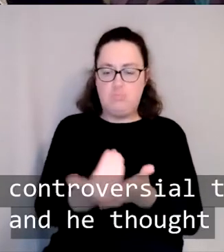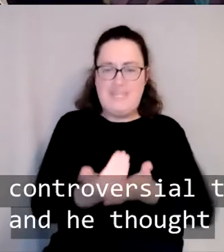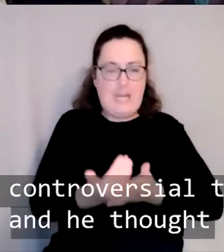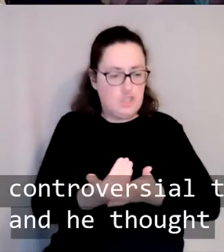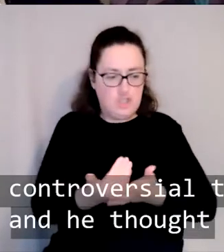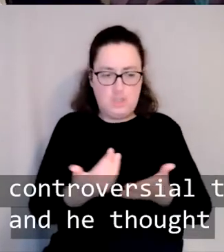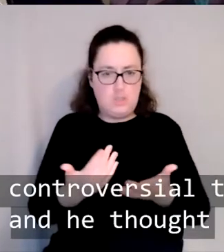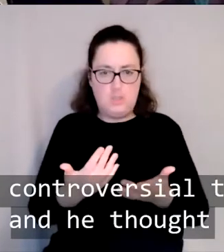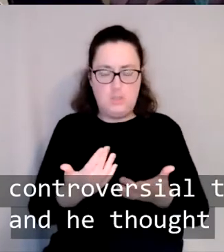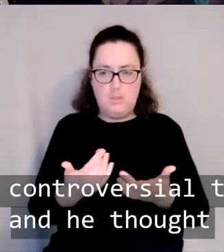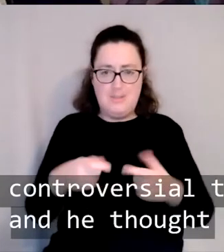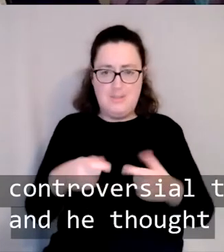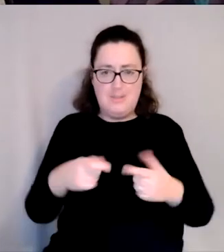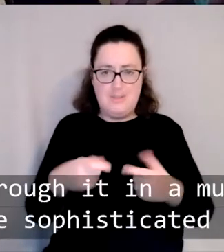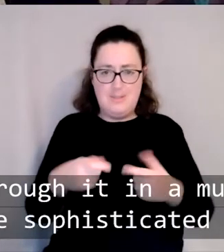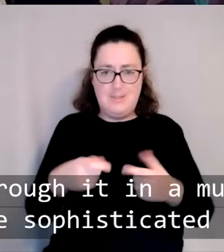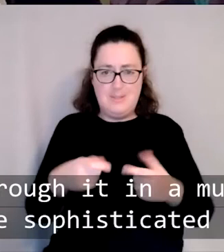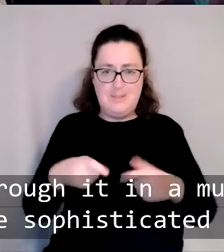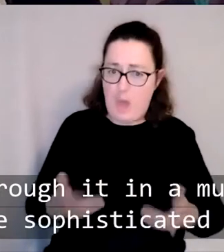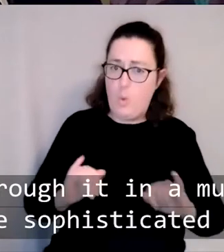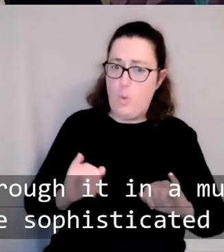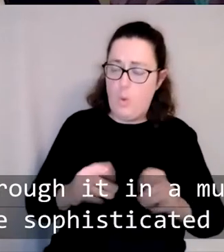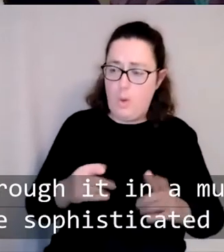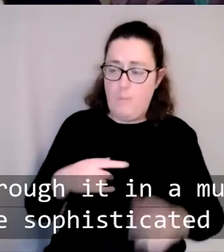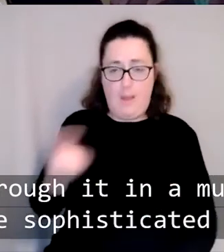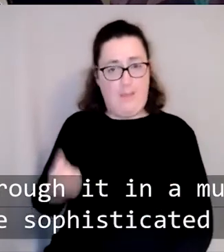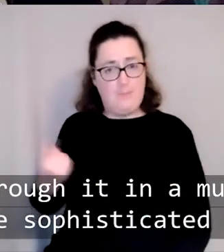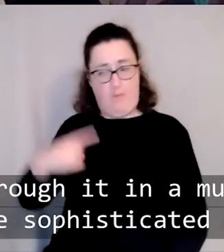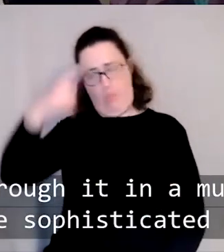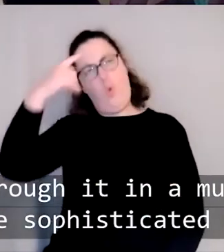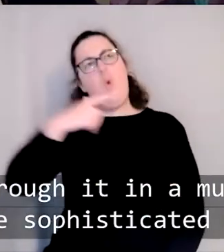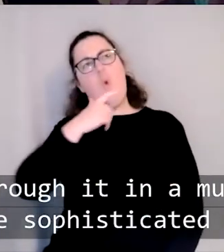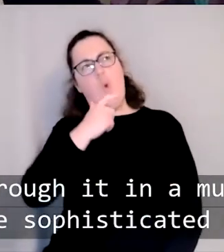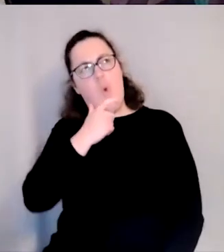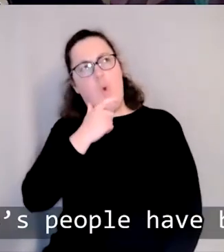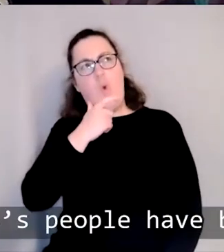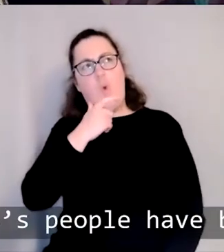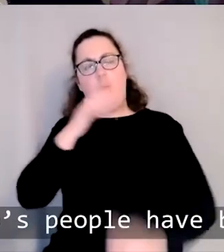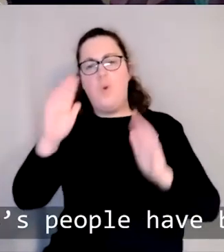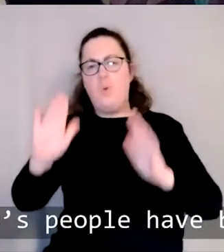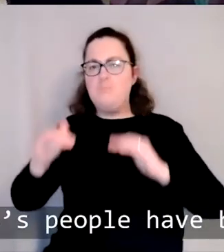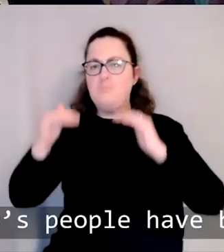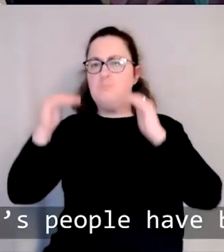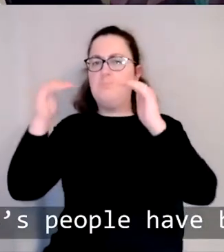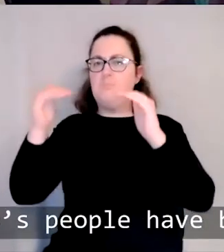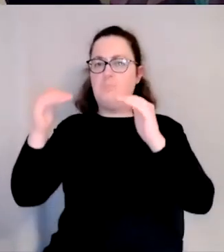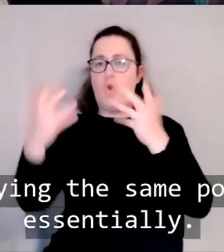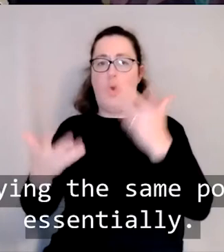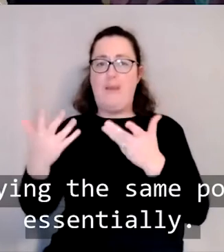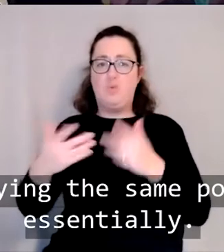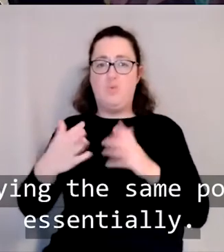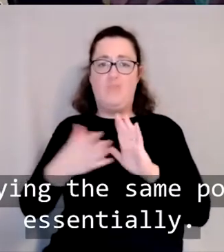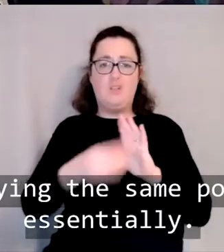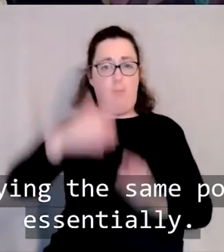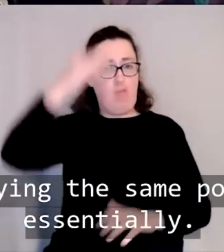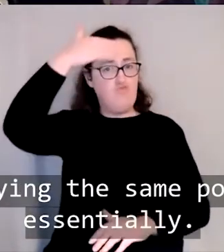still controversial today. And he thought through it in a much more sophisticated way that sort of Trump's people have been doing, who are